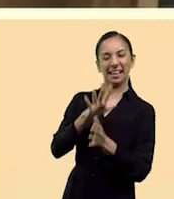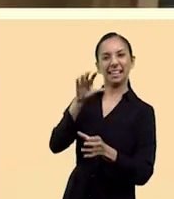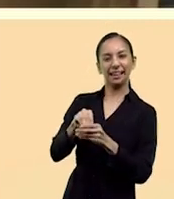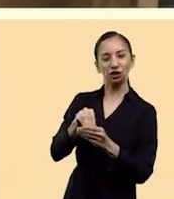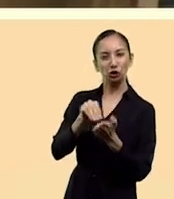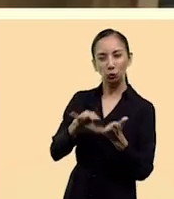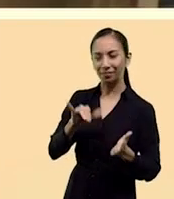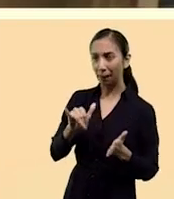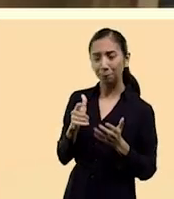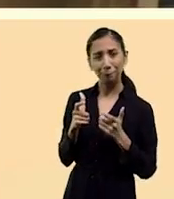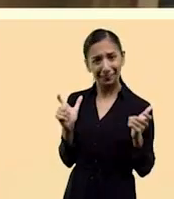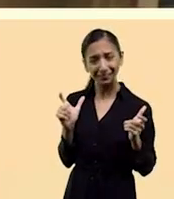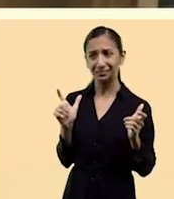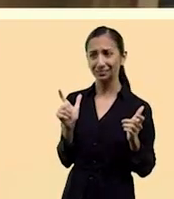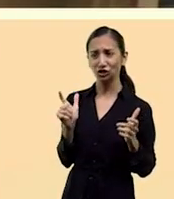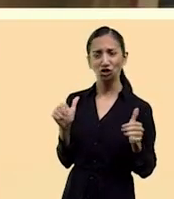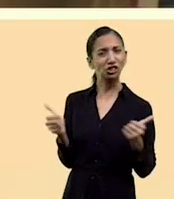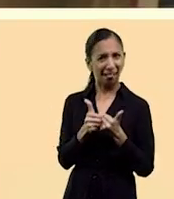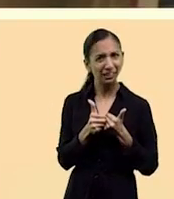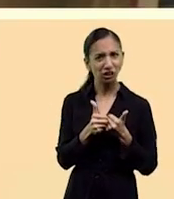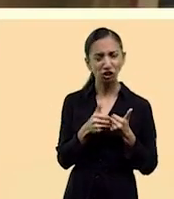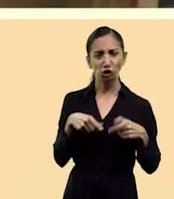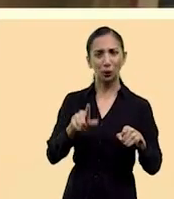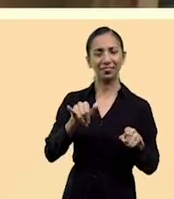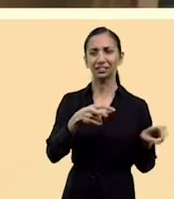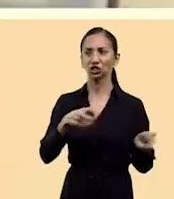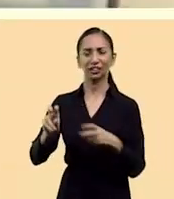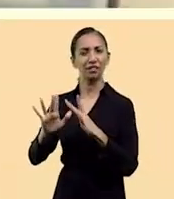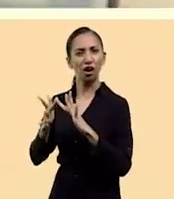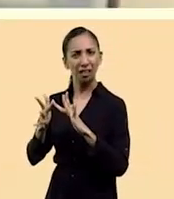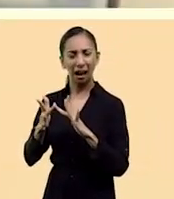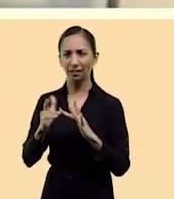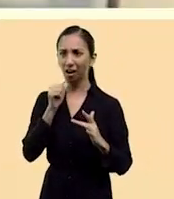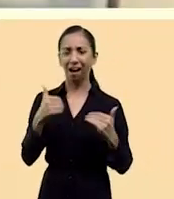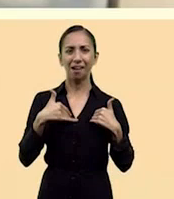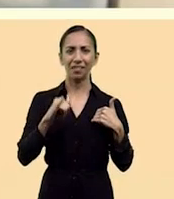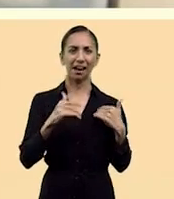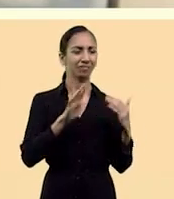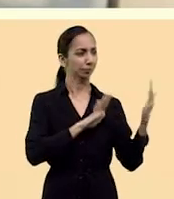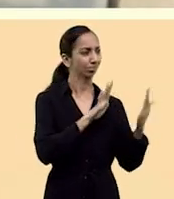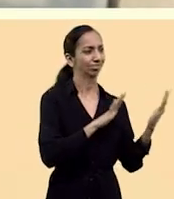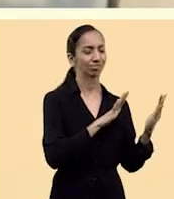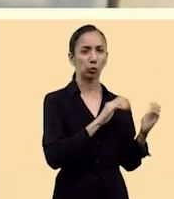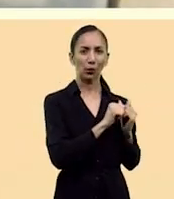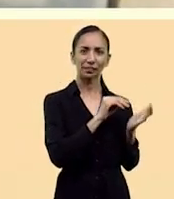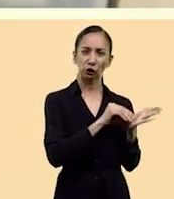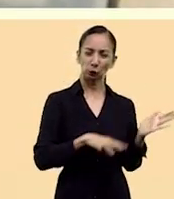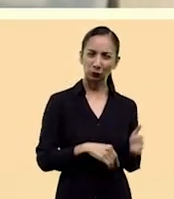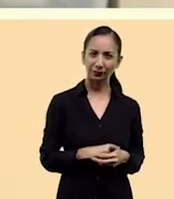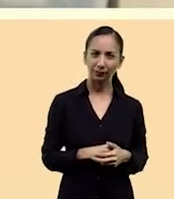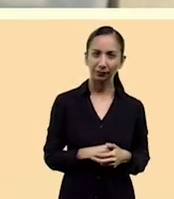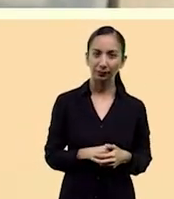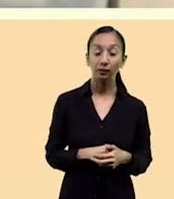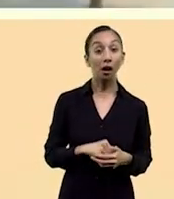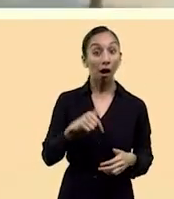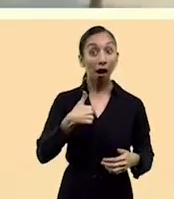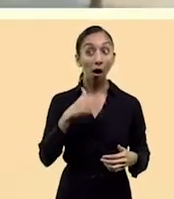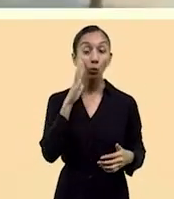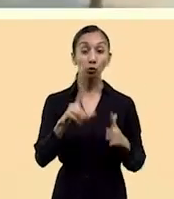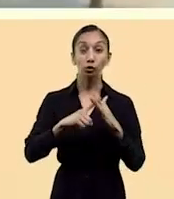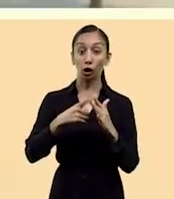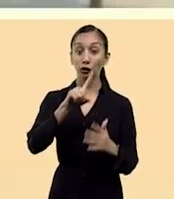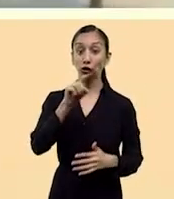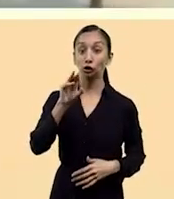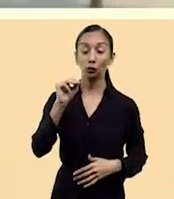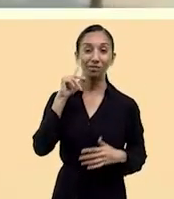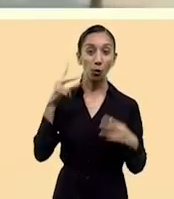this shift where we don't have that physical proximity. I'm going to start Zoom for physical education, and I